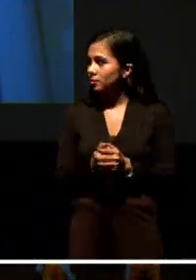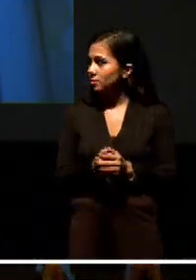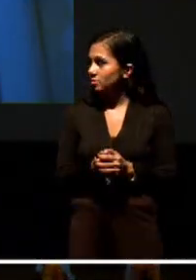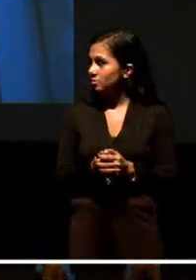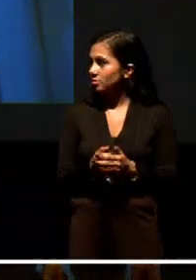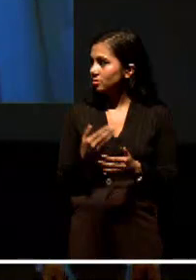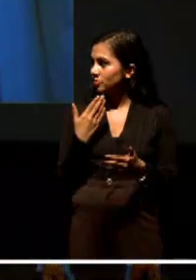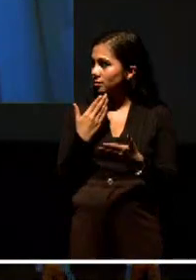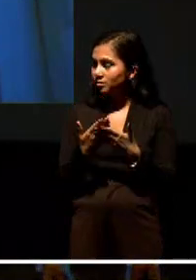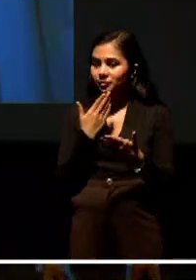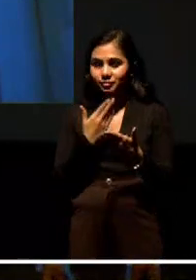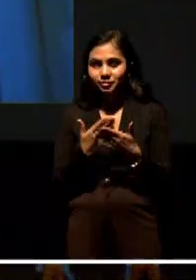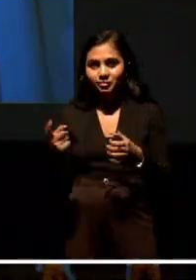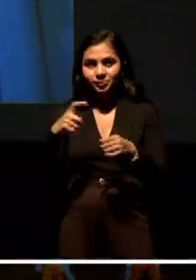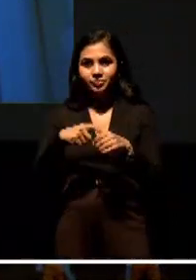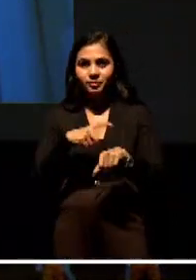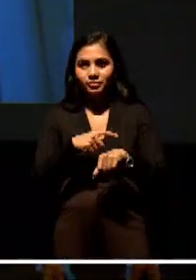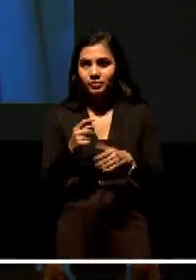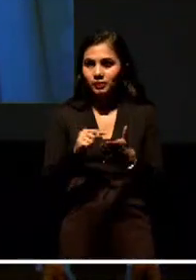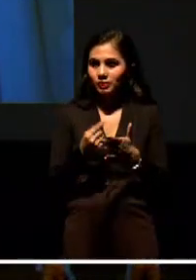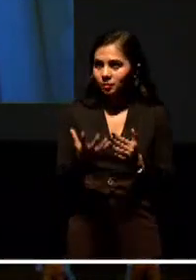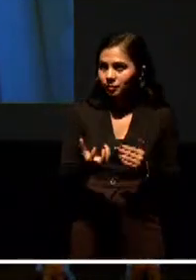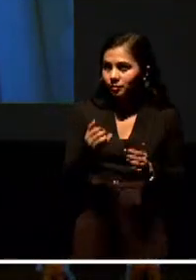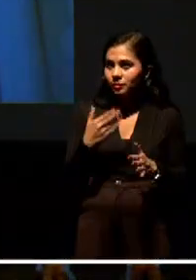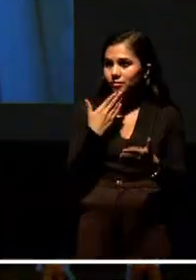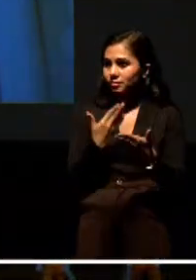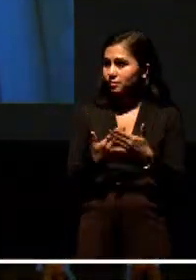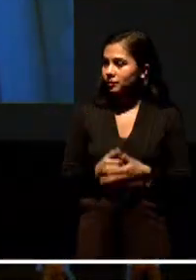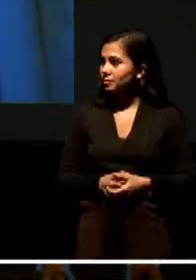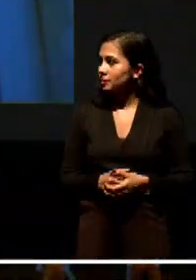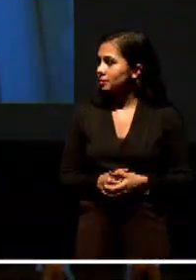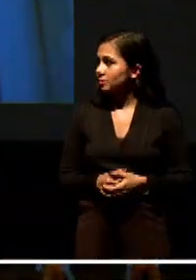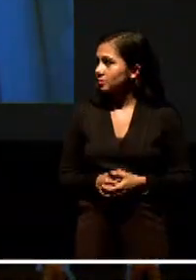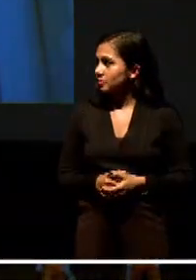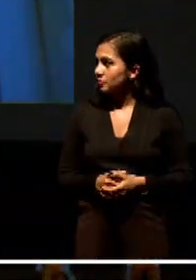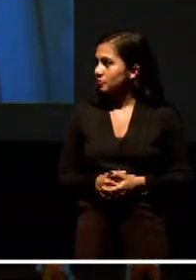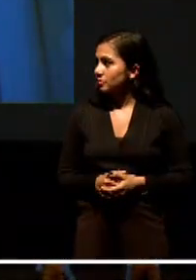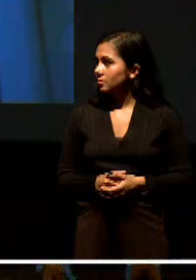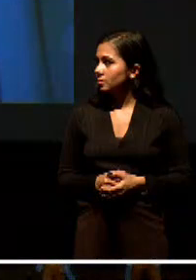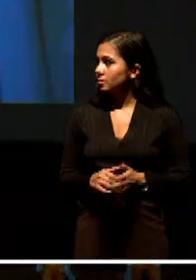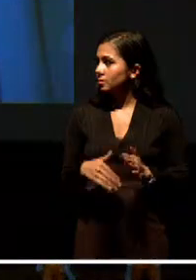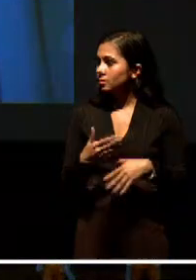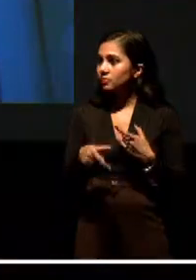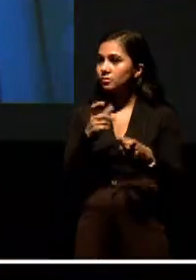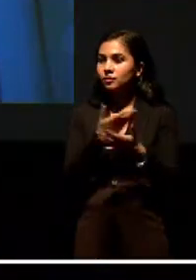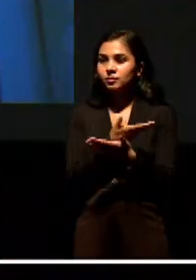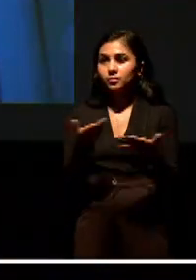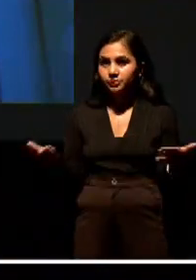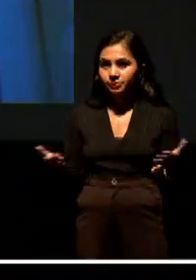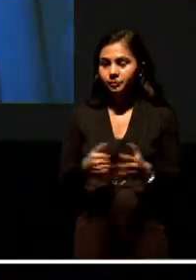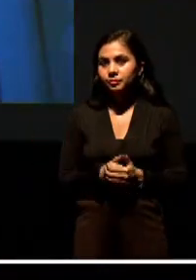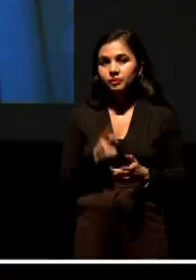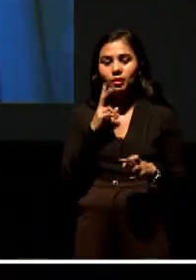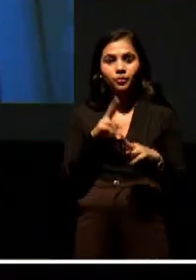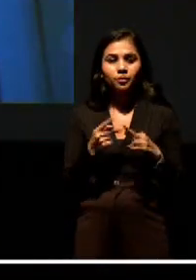amazing. So thanks for taking that opportunity, Honey. And over to my awesome audience now. So, do you